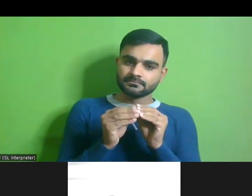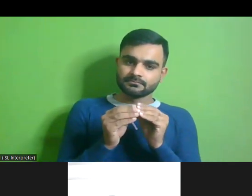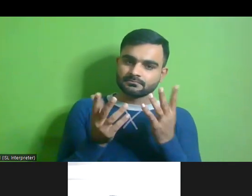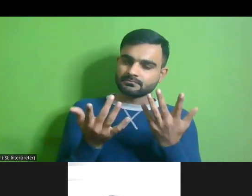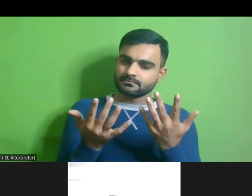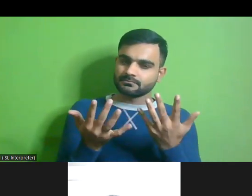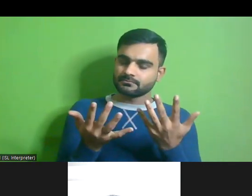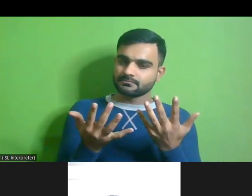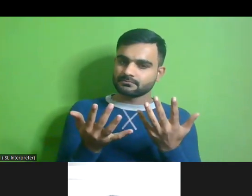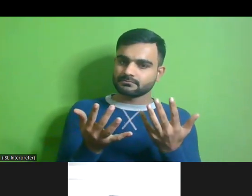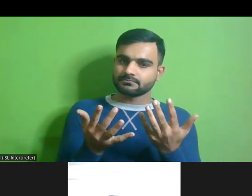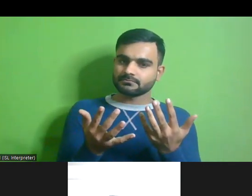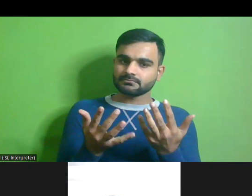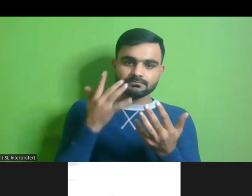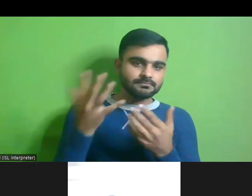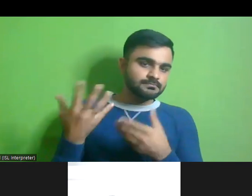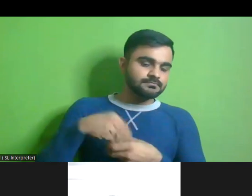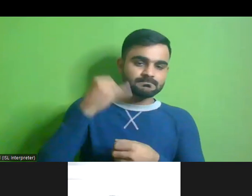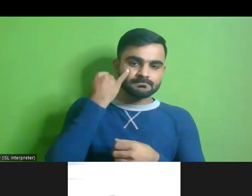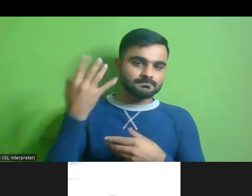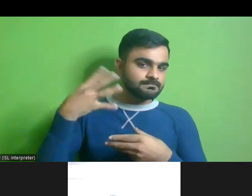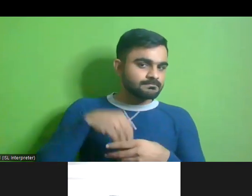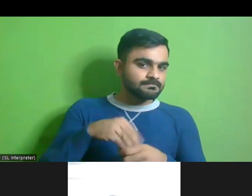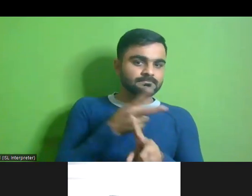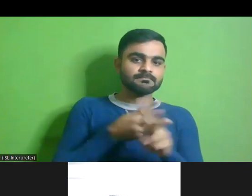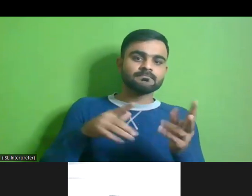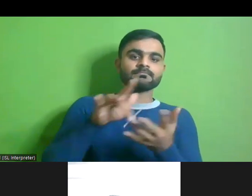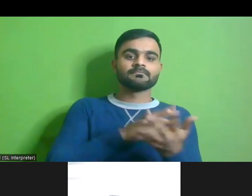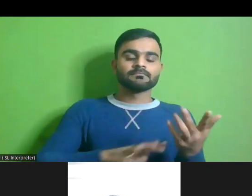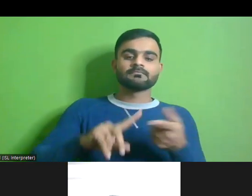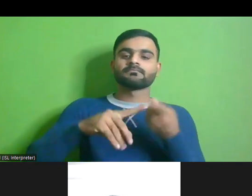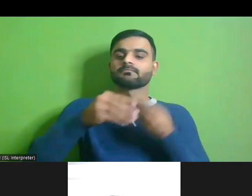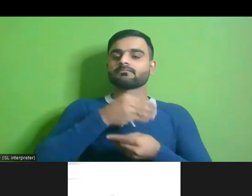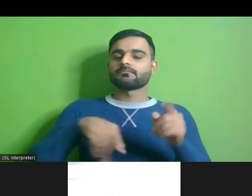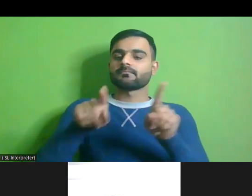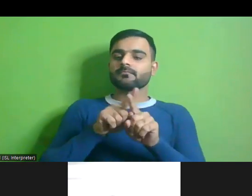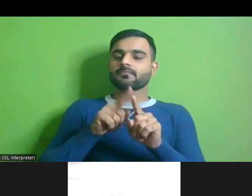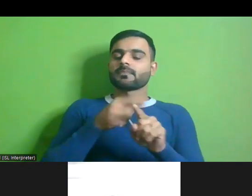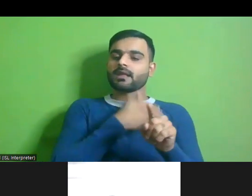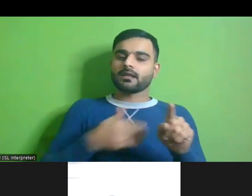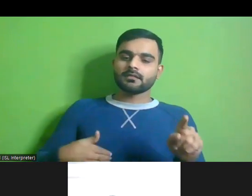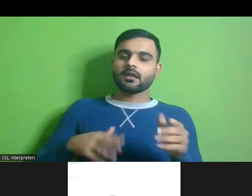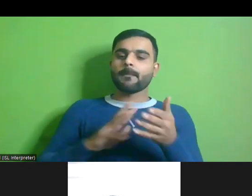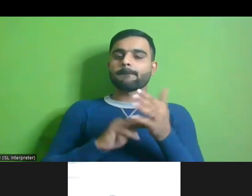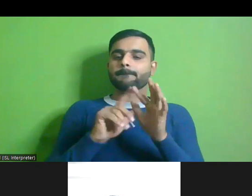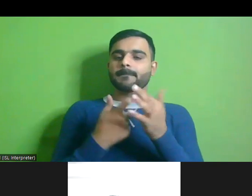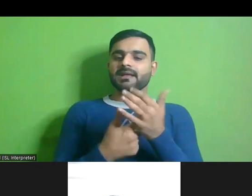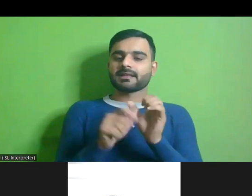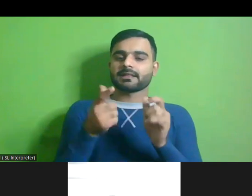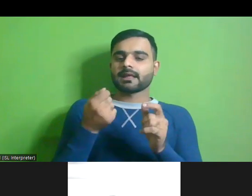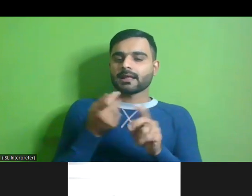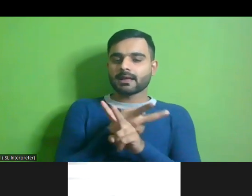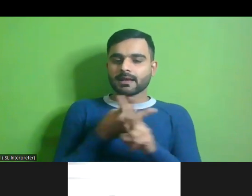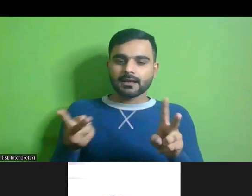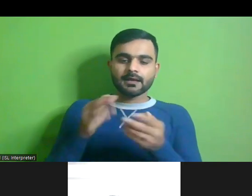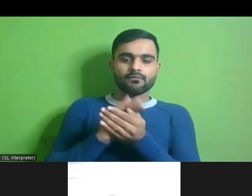almost like taking the idea of semi-feudalism, semi-colonialism as a kind of religious mantra. So the necessity to really